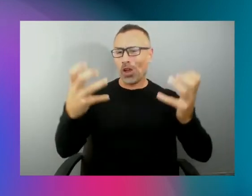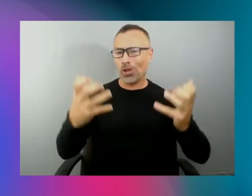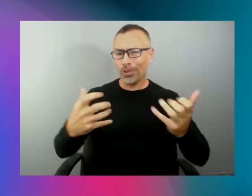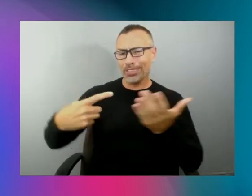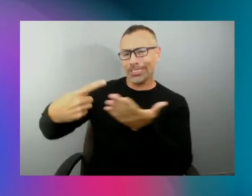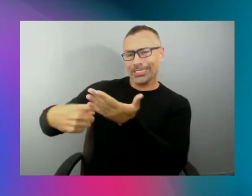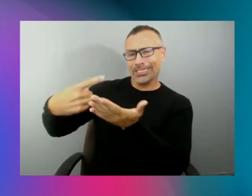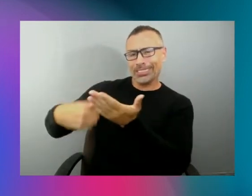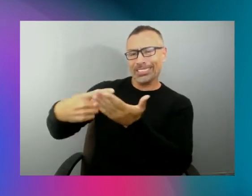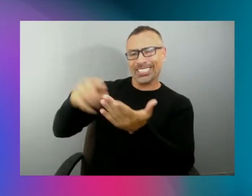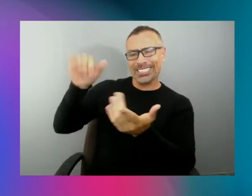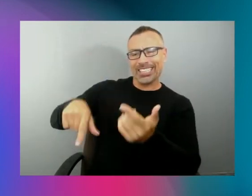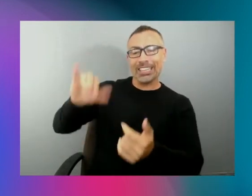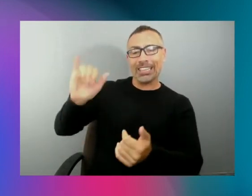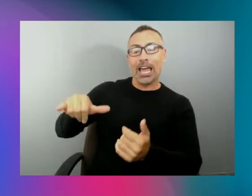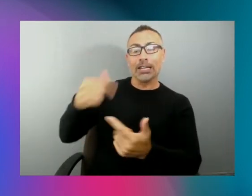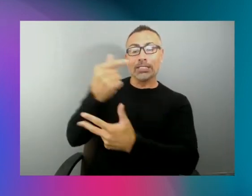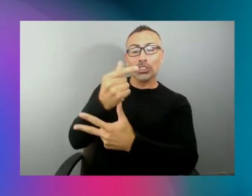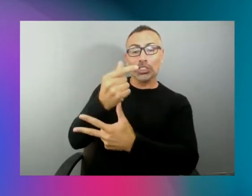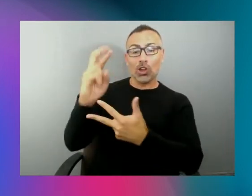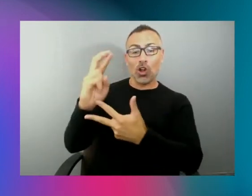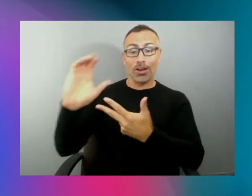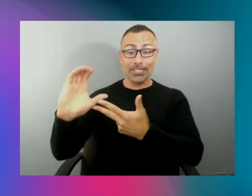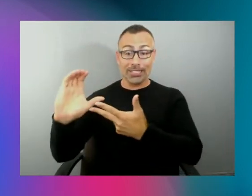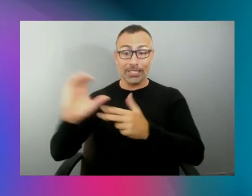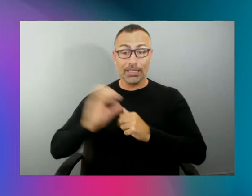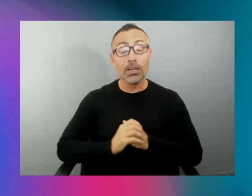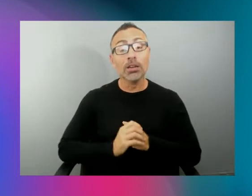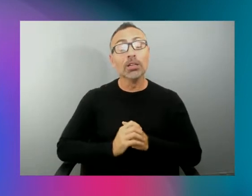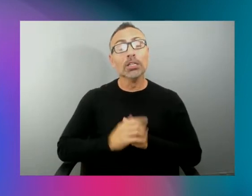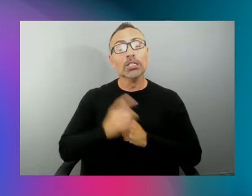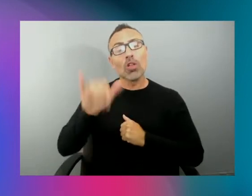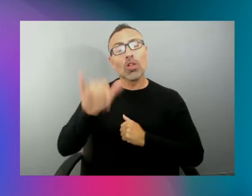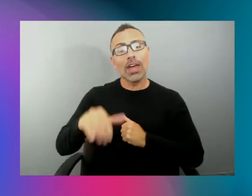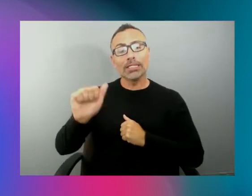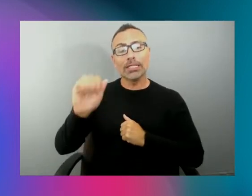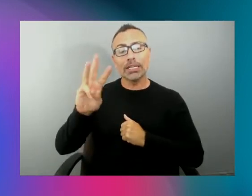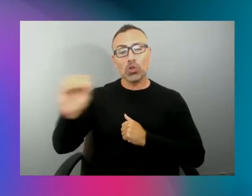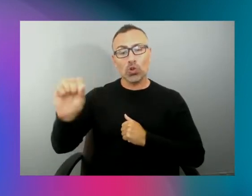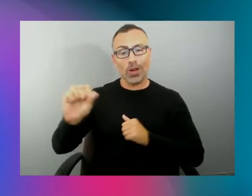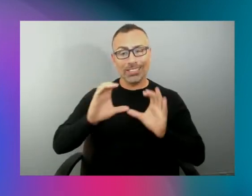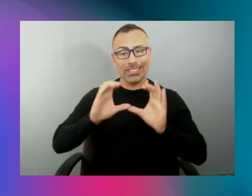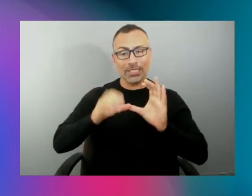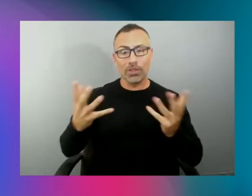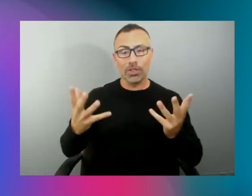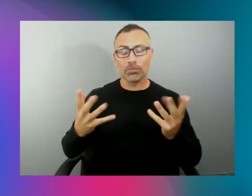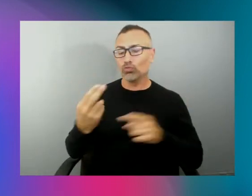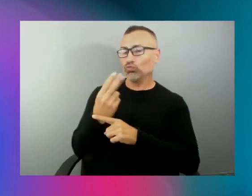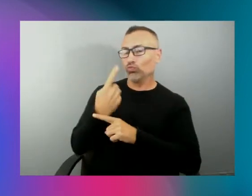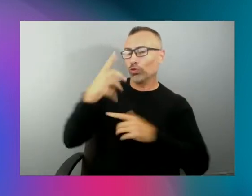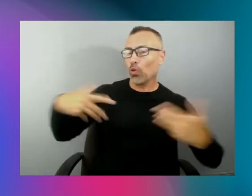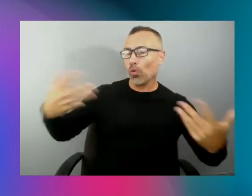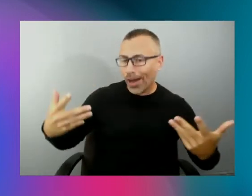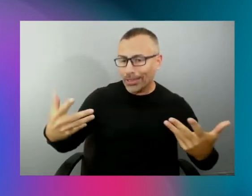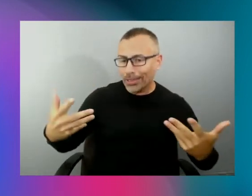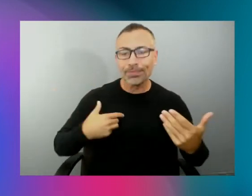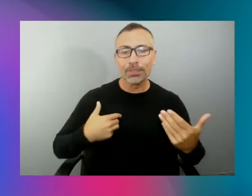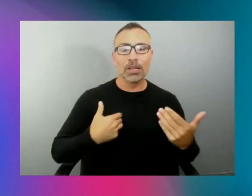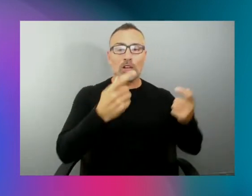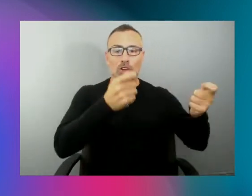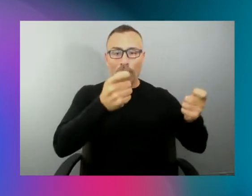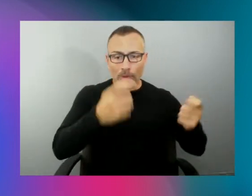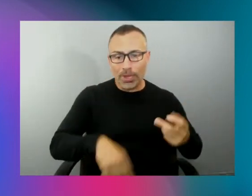section, right? Yeah. So that's where AWS Config, you can use it for governance, as for risk management, where you can use it